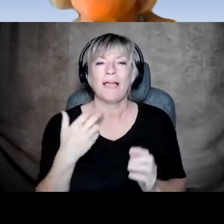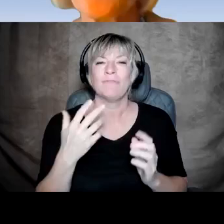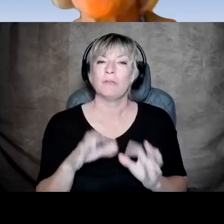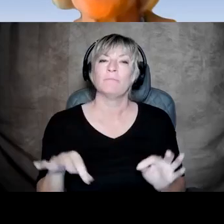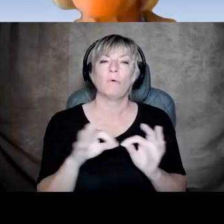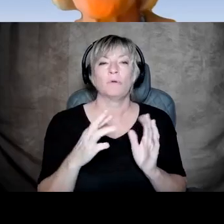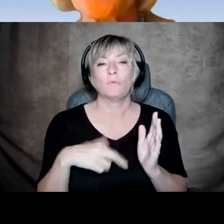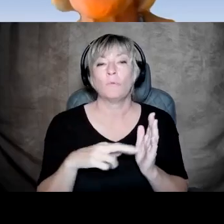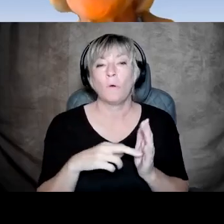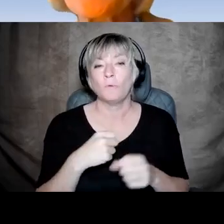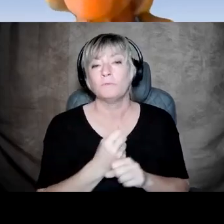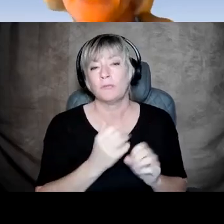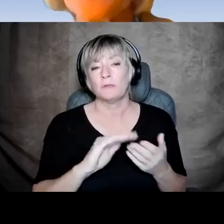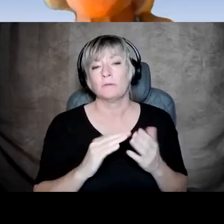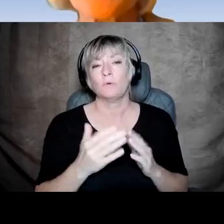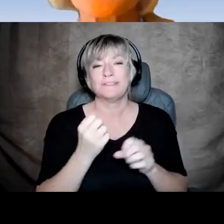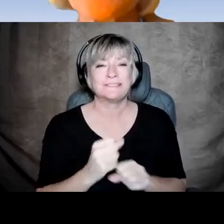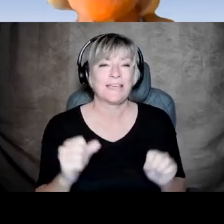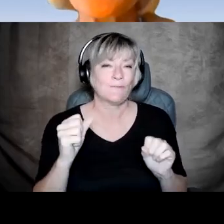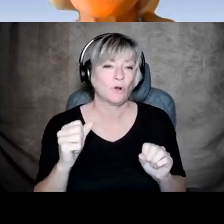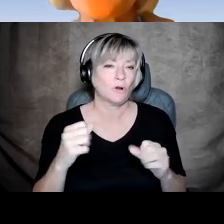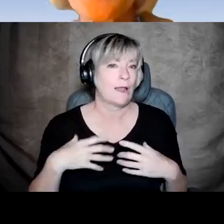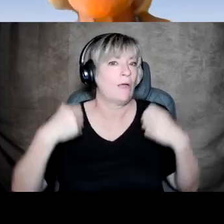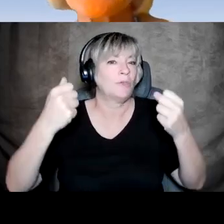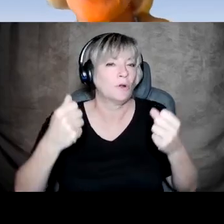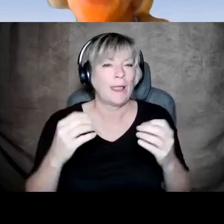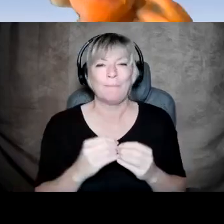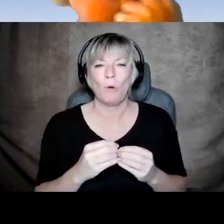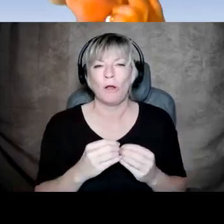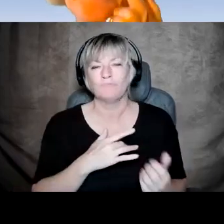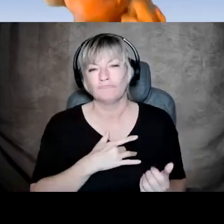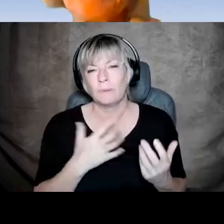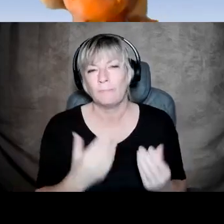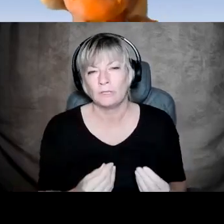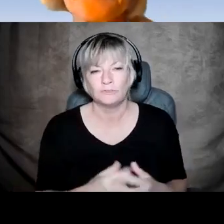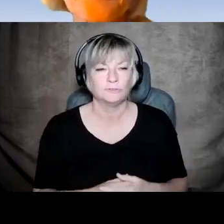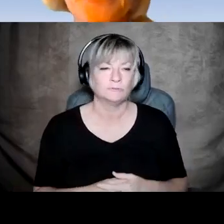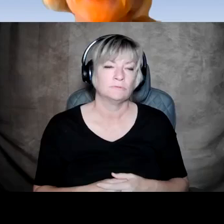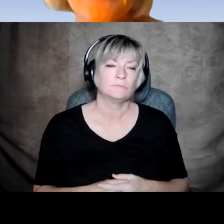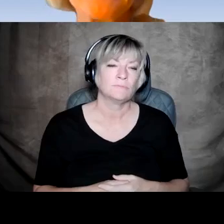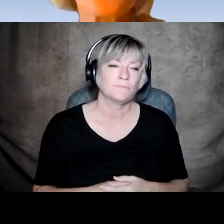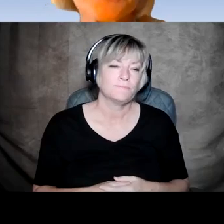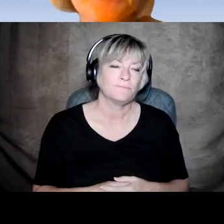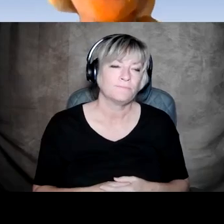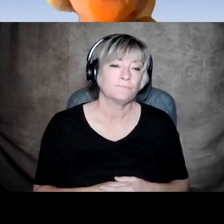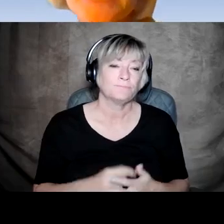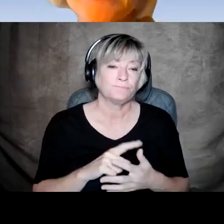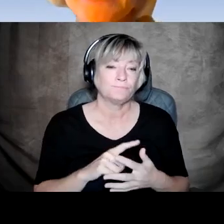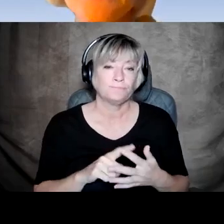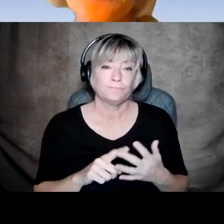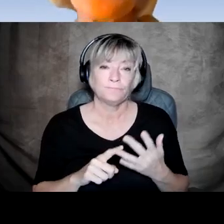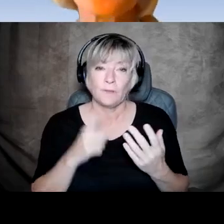safer, healthier, and more compassionate. So next slide. Ingredients